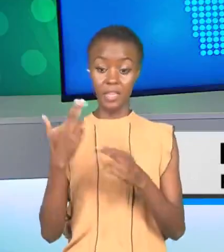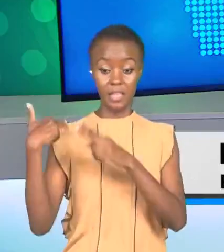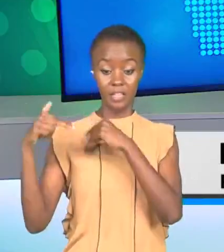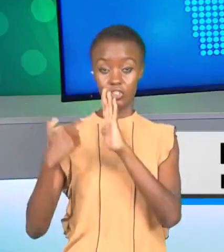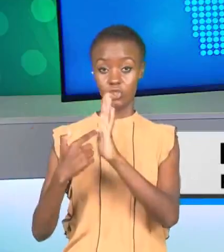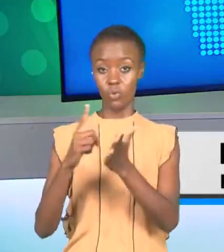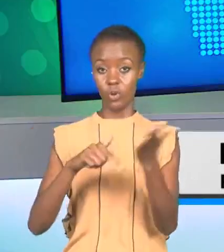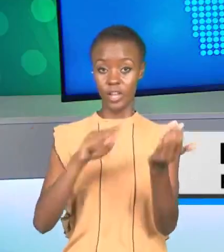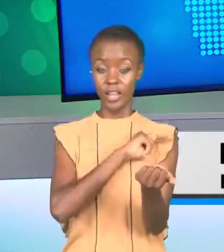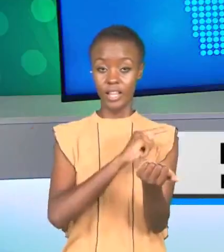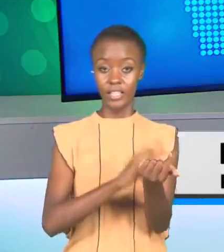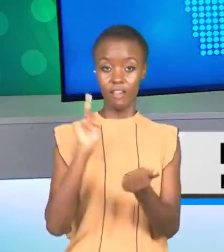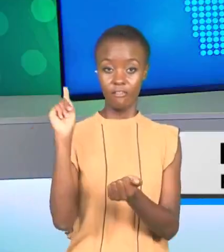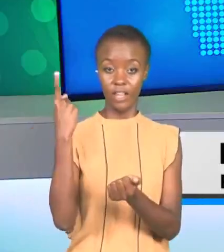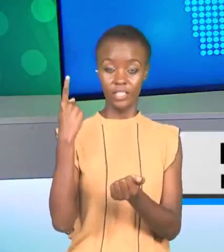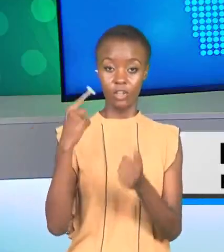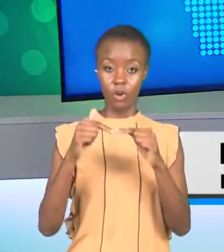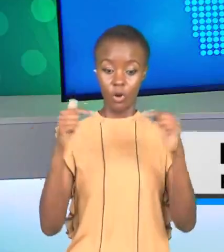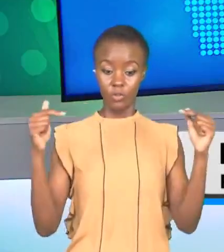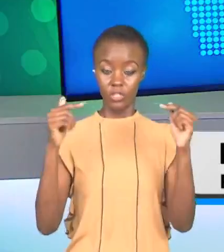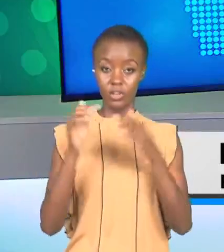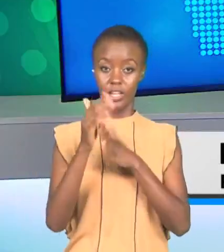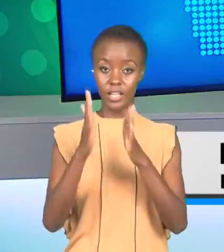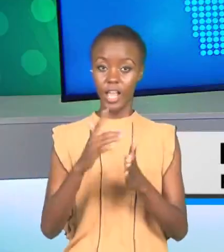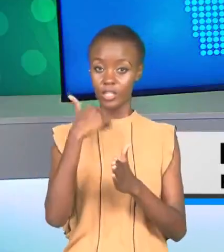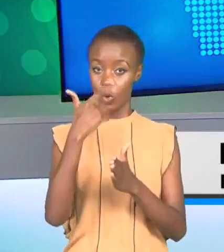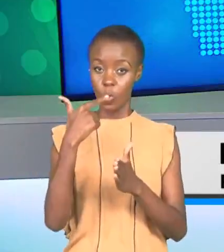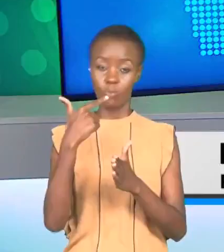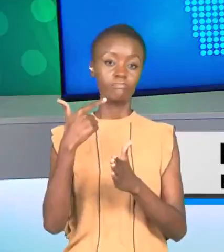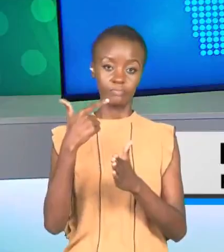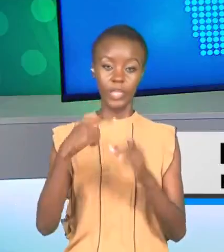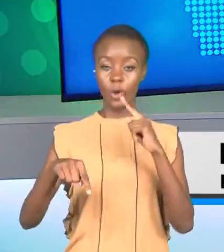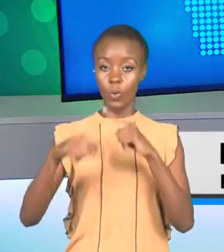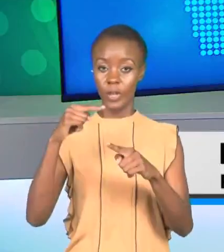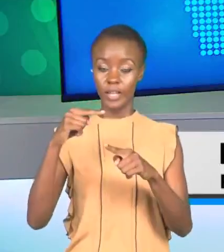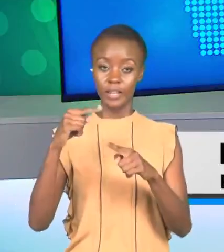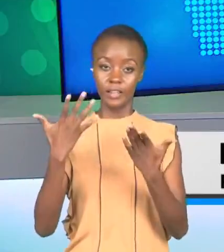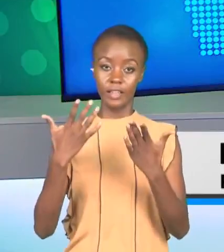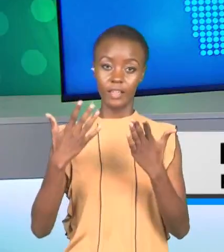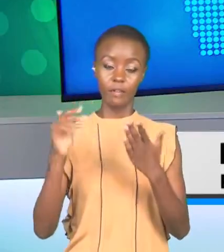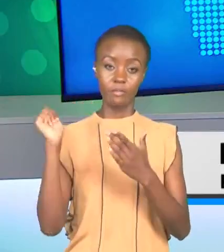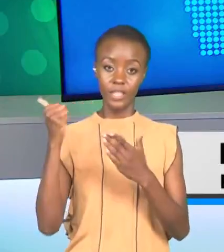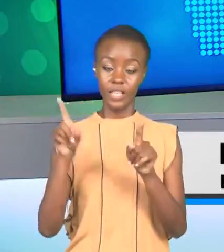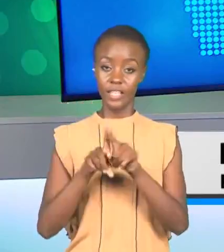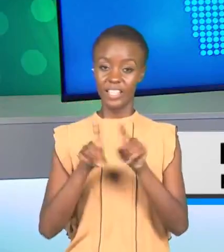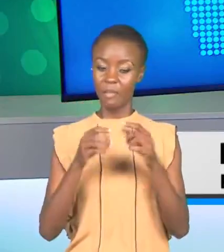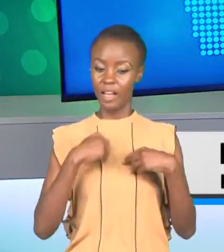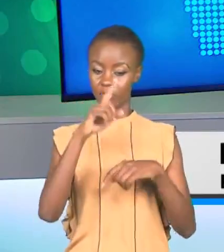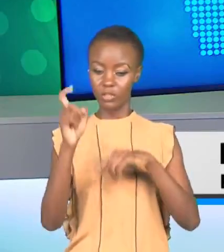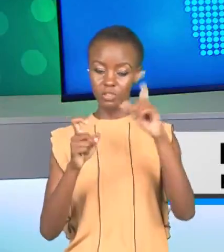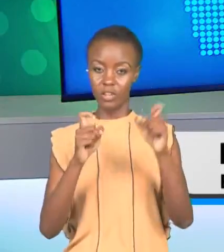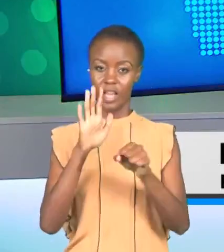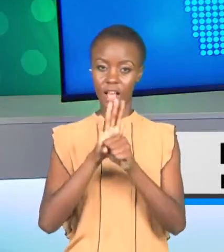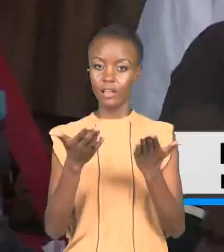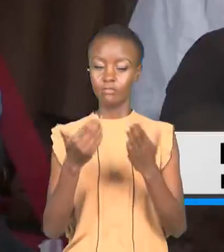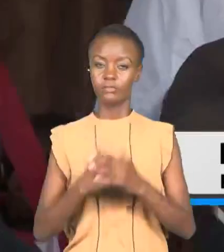as Nigeria's first opposition candidate to defeat an incumbent, his first term was dominated by questions about his fitness